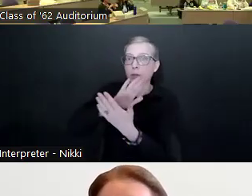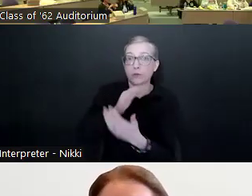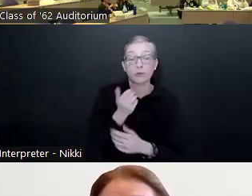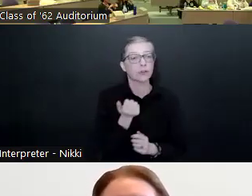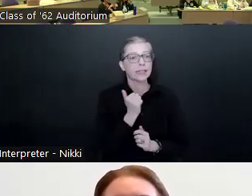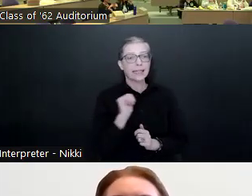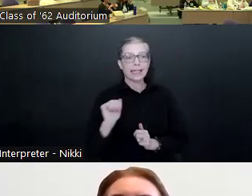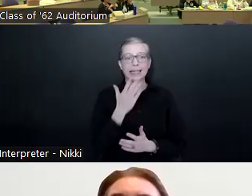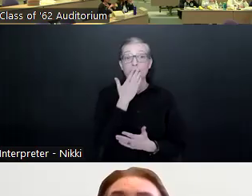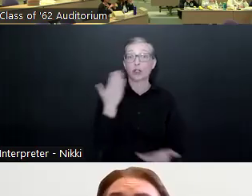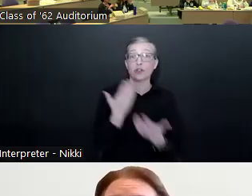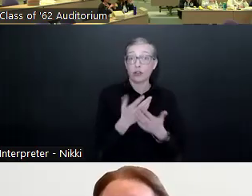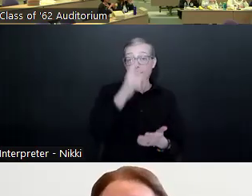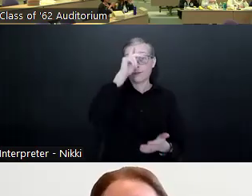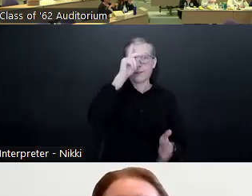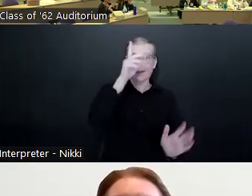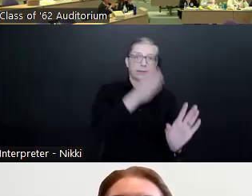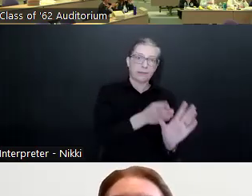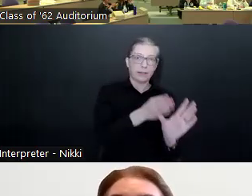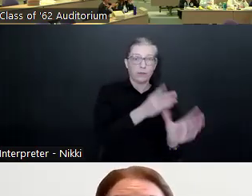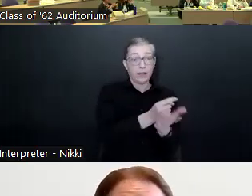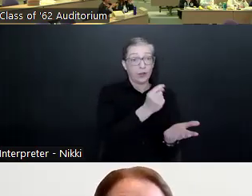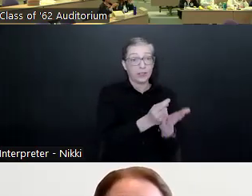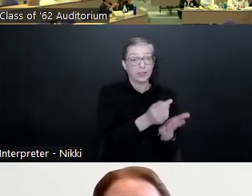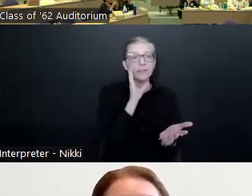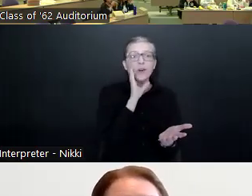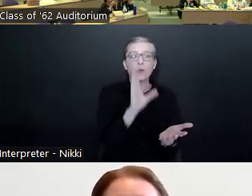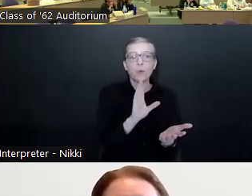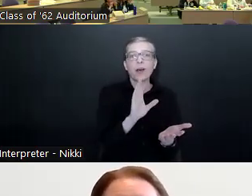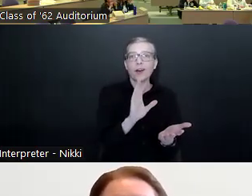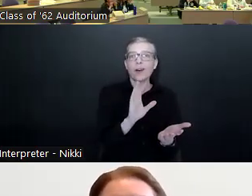mentalizing stance. Why is that? It is because, and